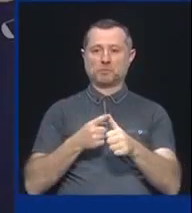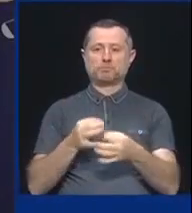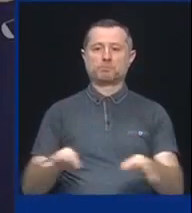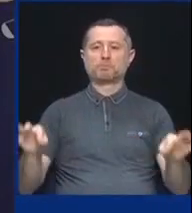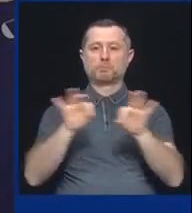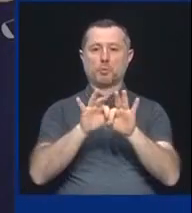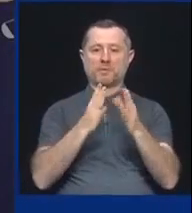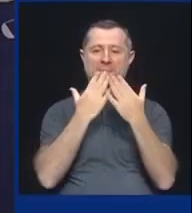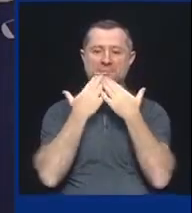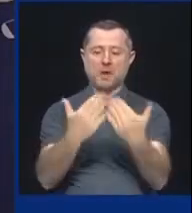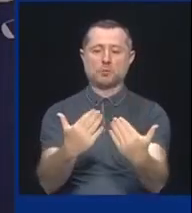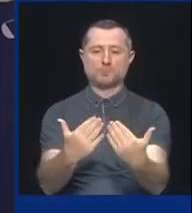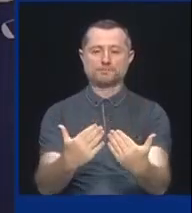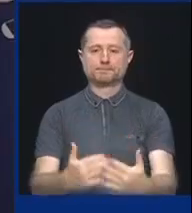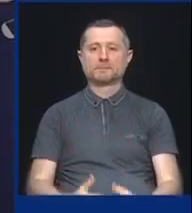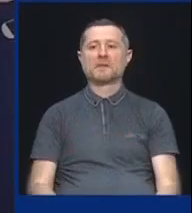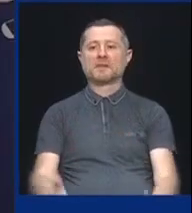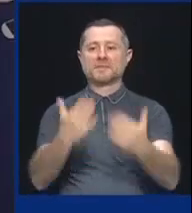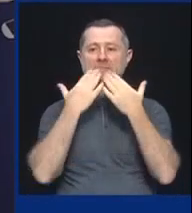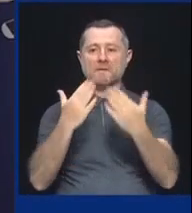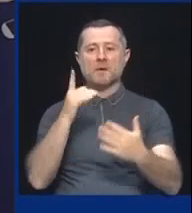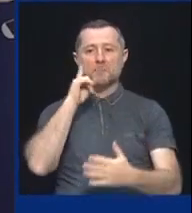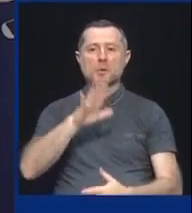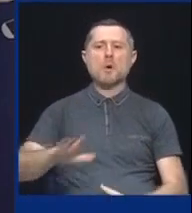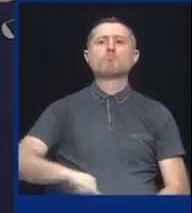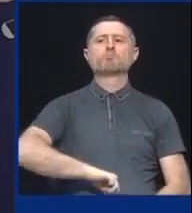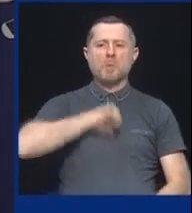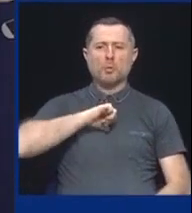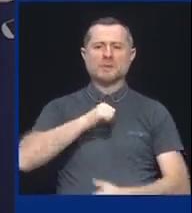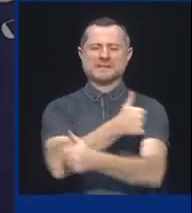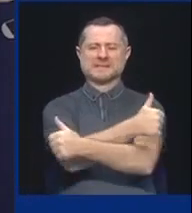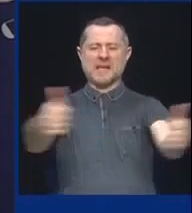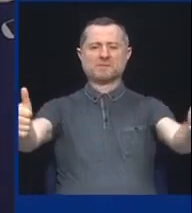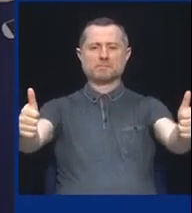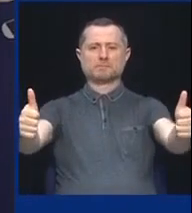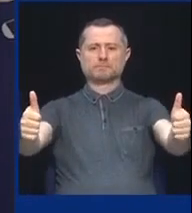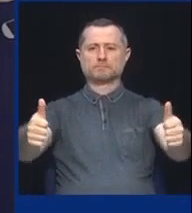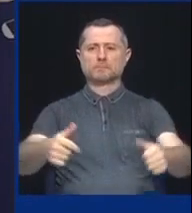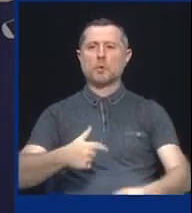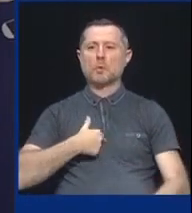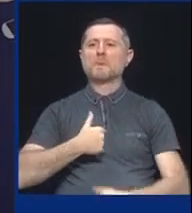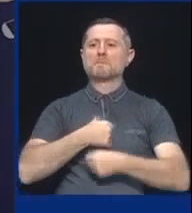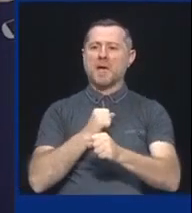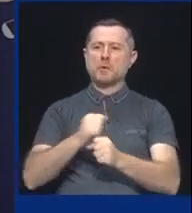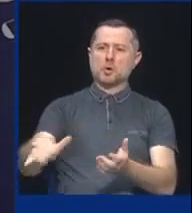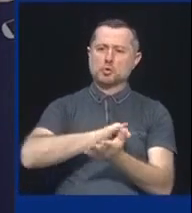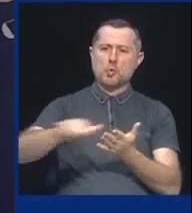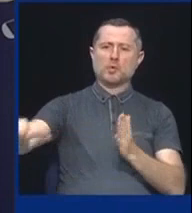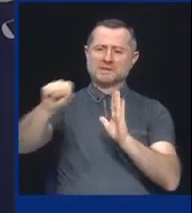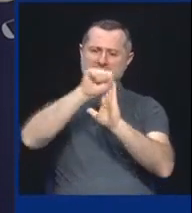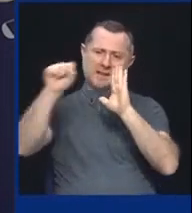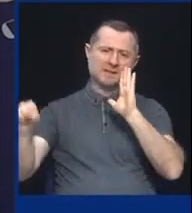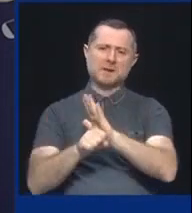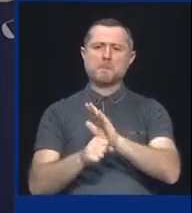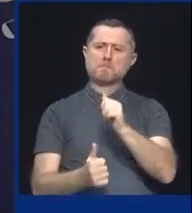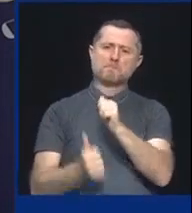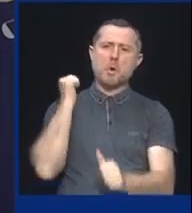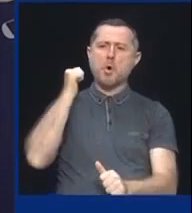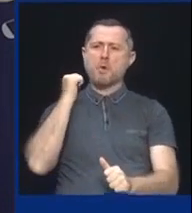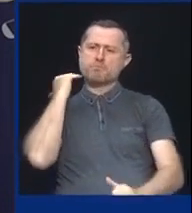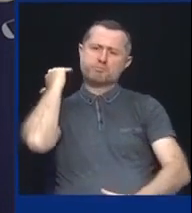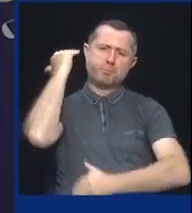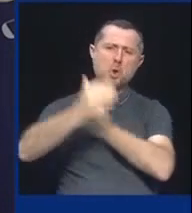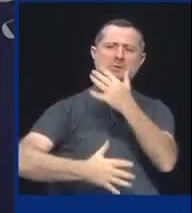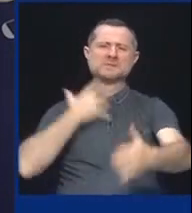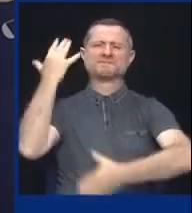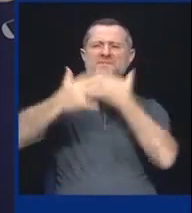you. And be proud. We made New York State the progressive capital of the